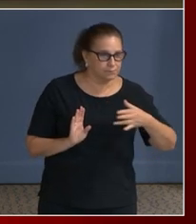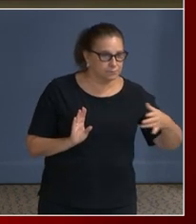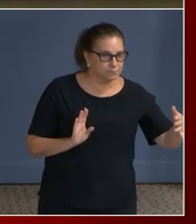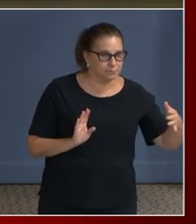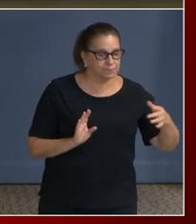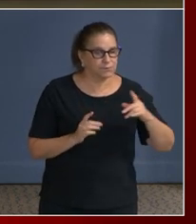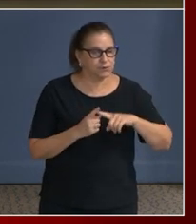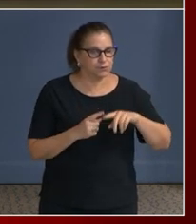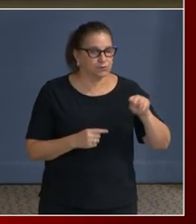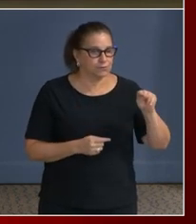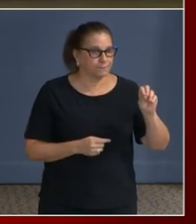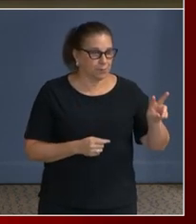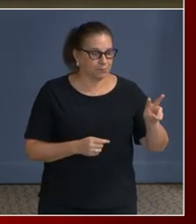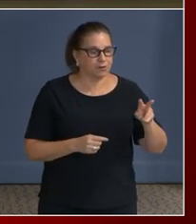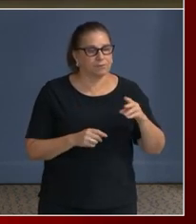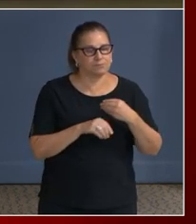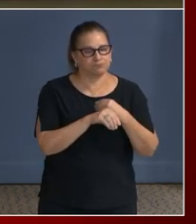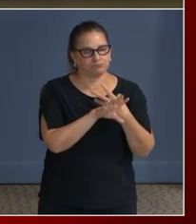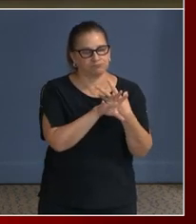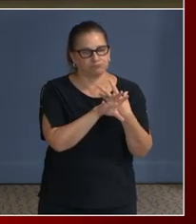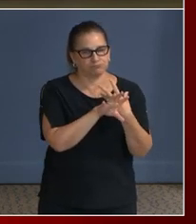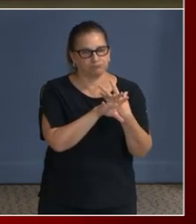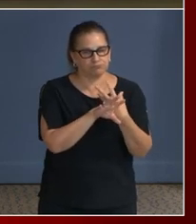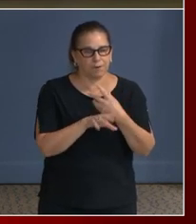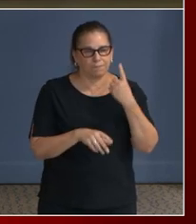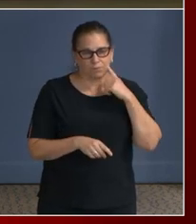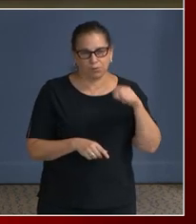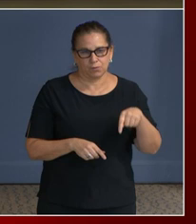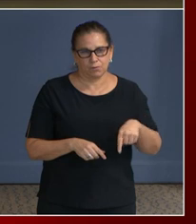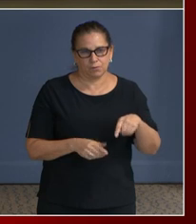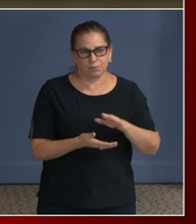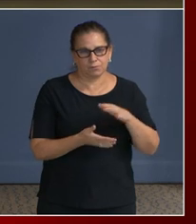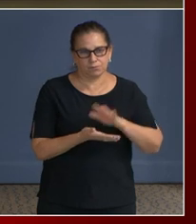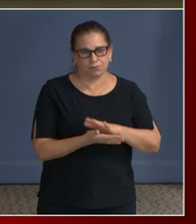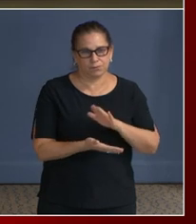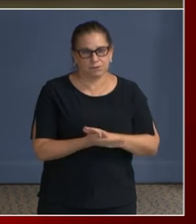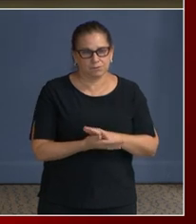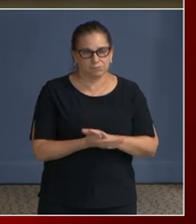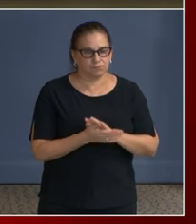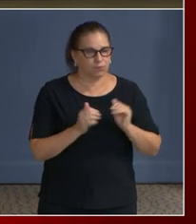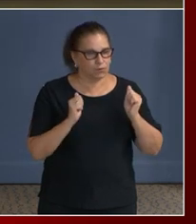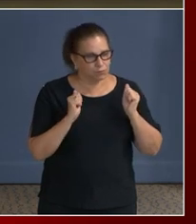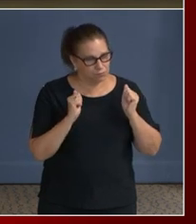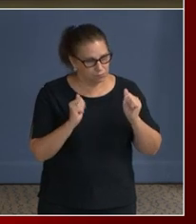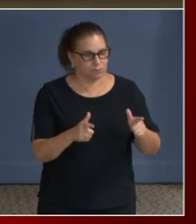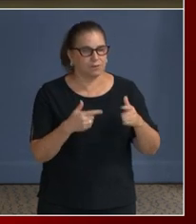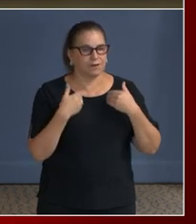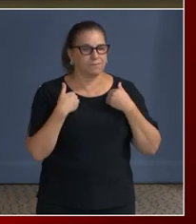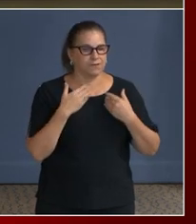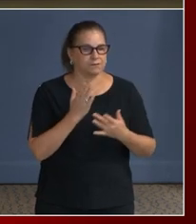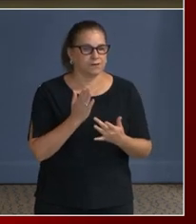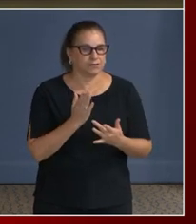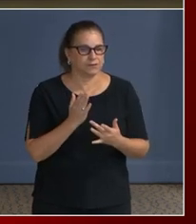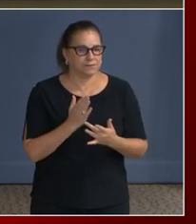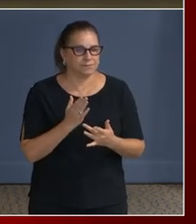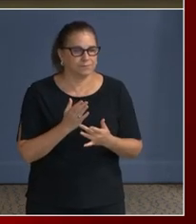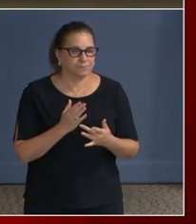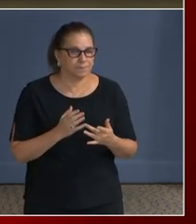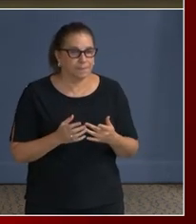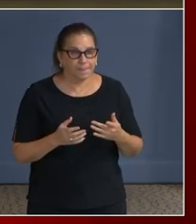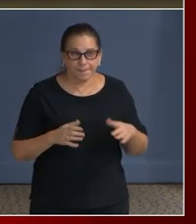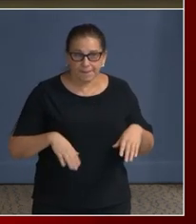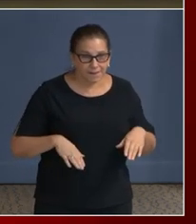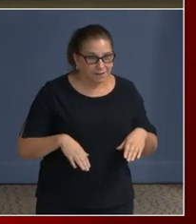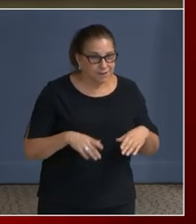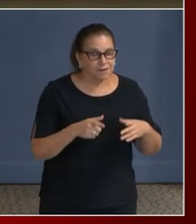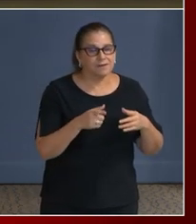DCPS. We need to make sure every student has the technology they need to participate, and if you have not requested a